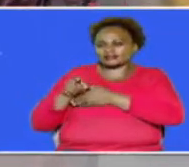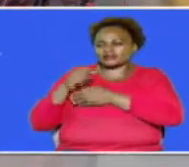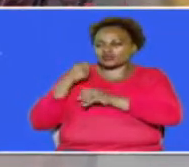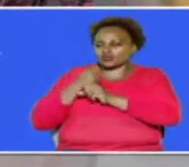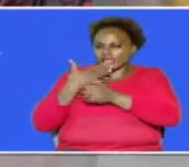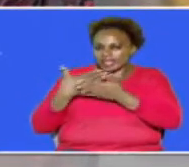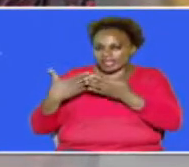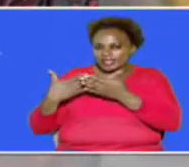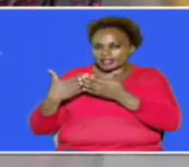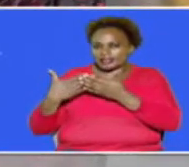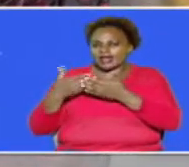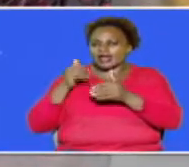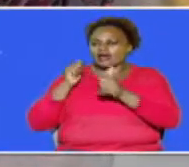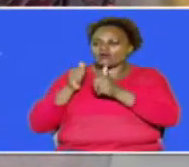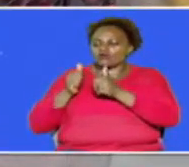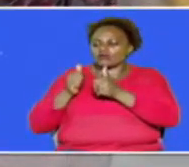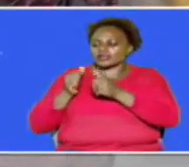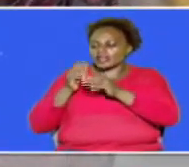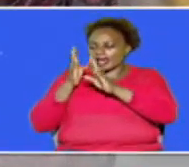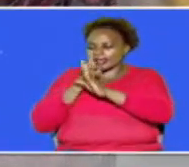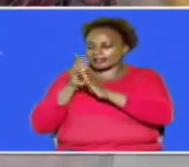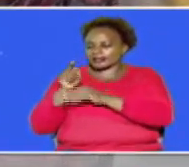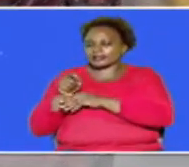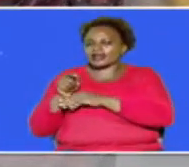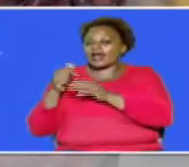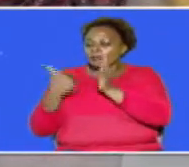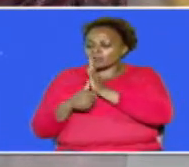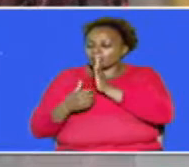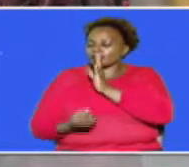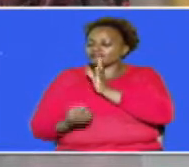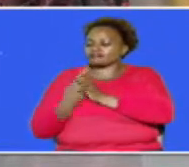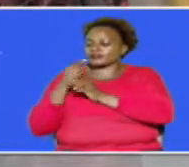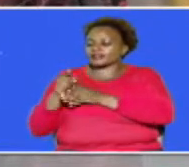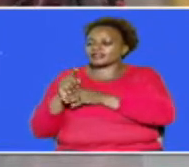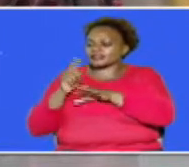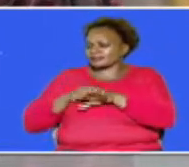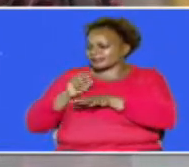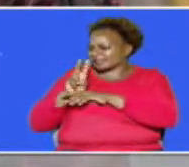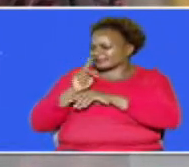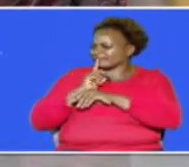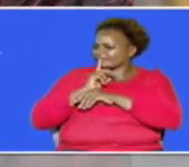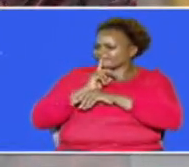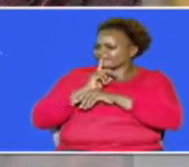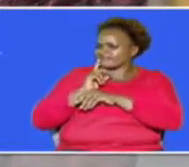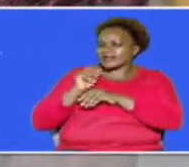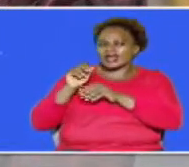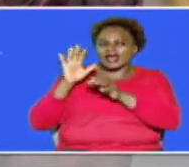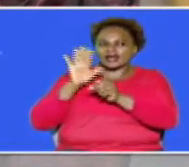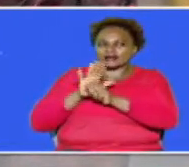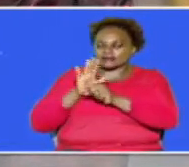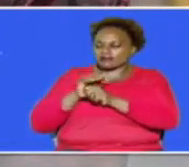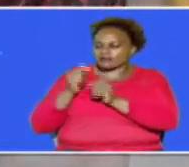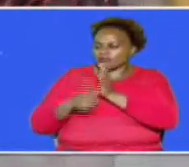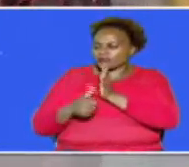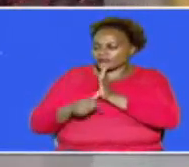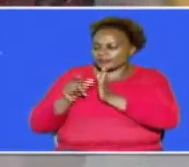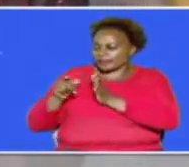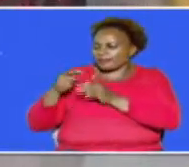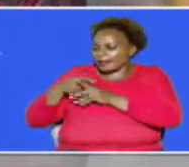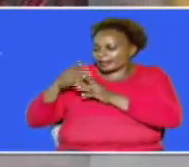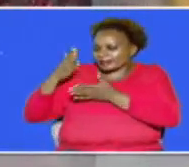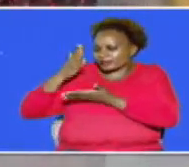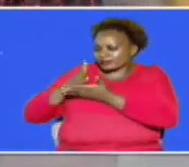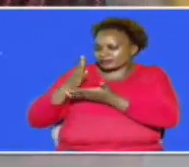doing things mm-hmm. that have shifted. So our problem started there. When I started mm-hmm. seeing a lot of games being played, okay. that we're all